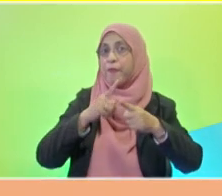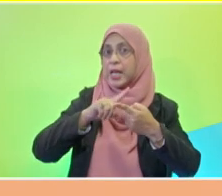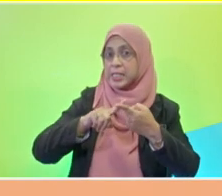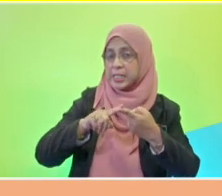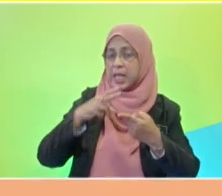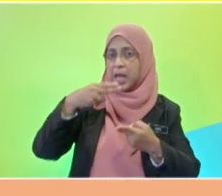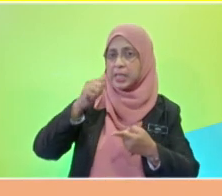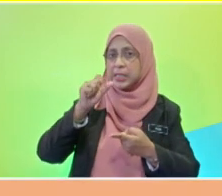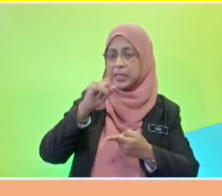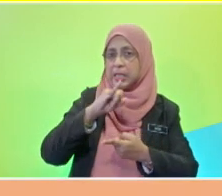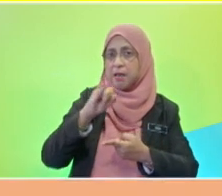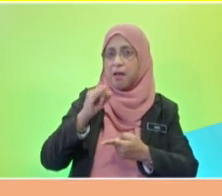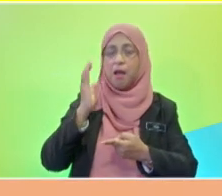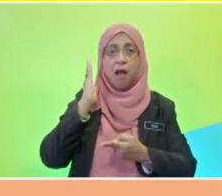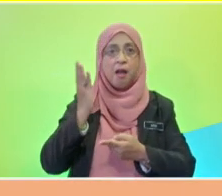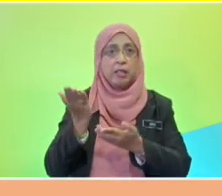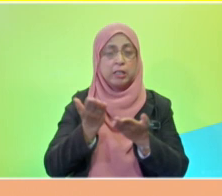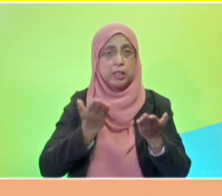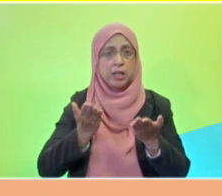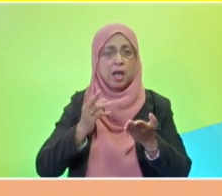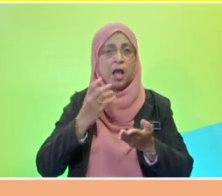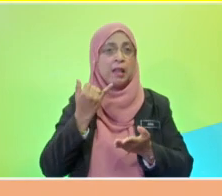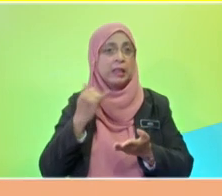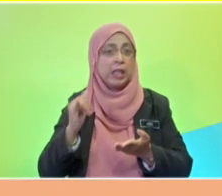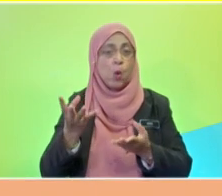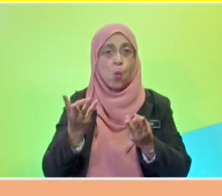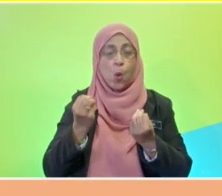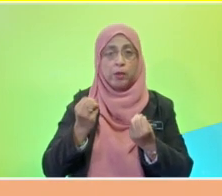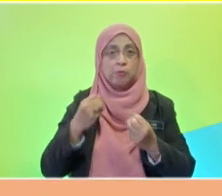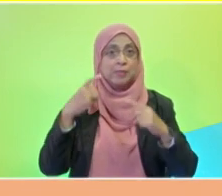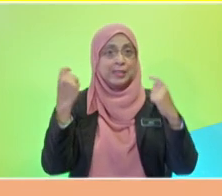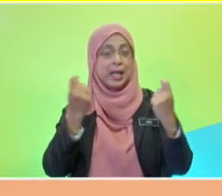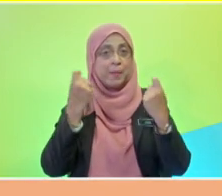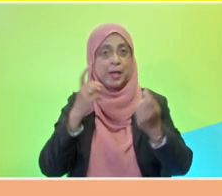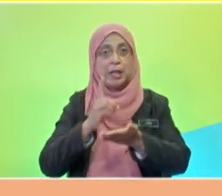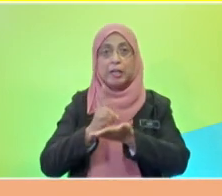and Yunyin are here. They want to celebrate Deepavali too.